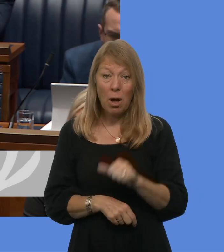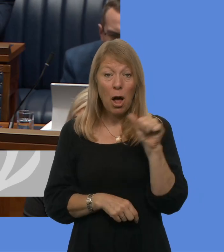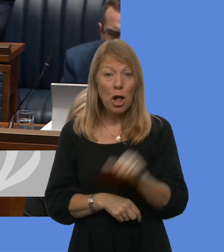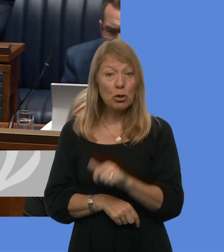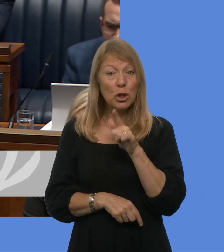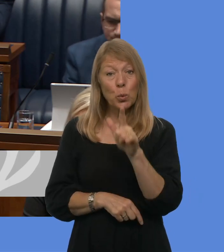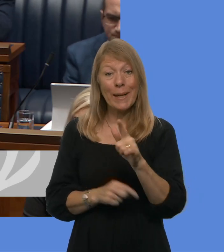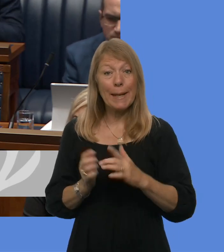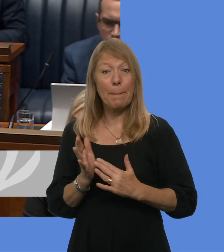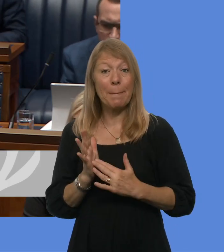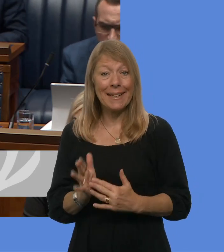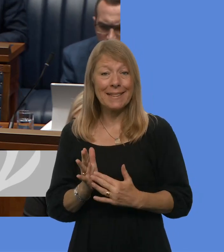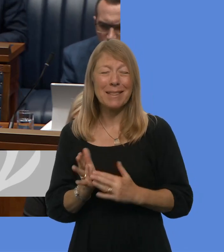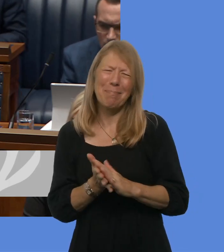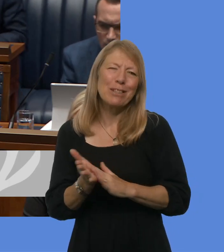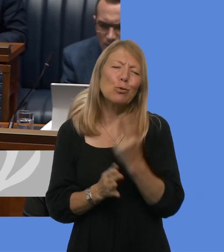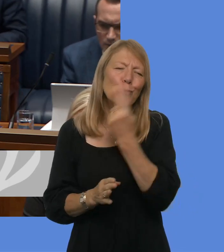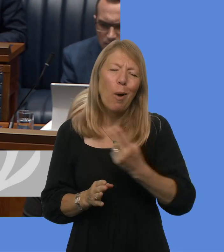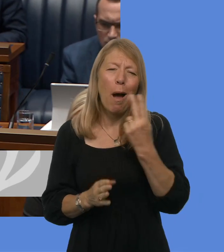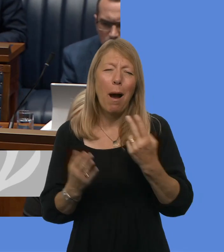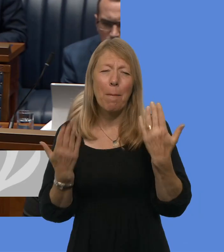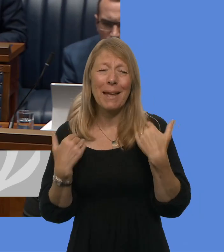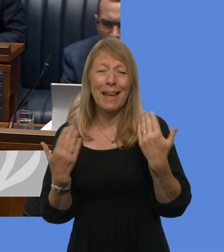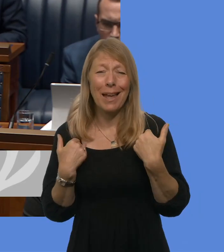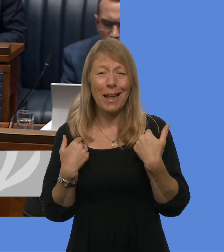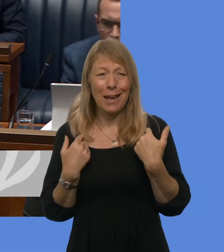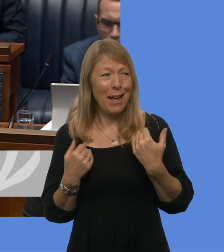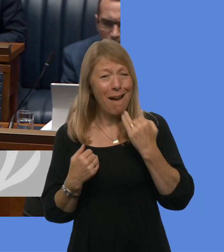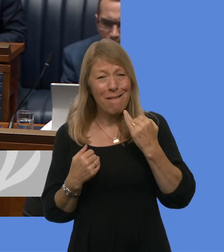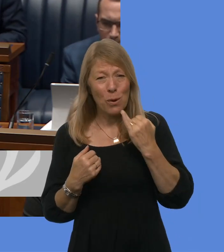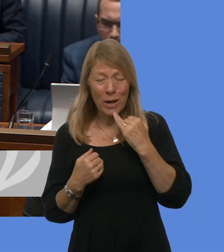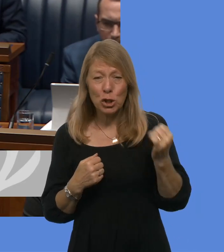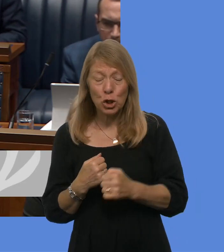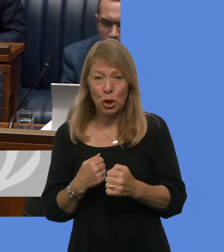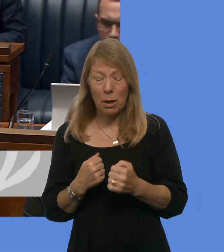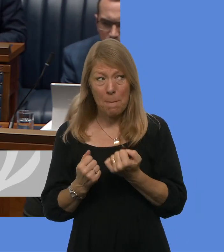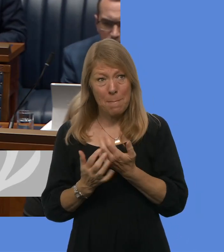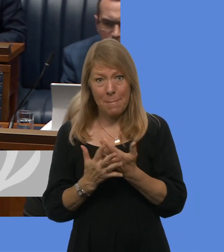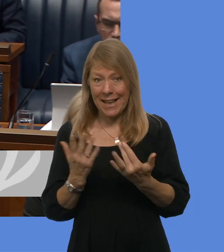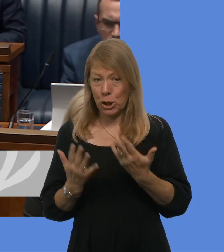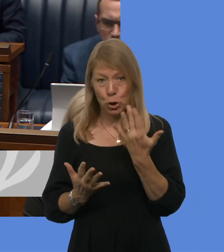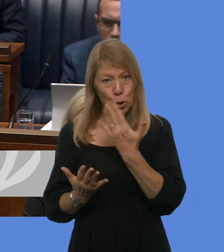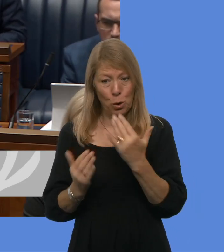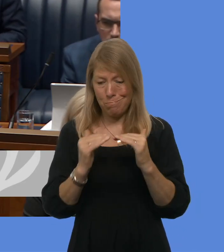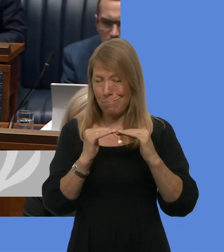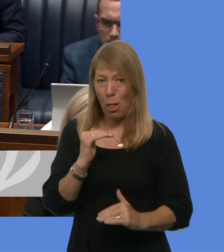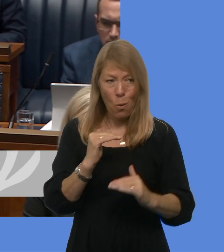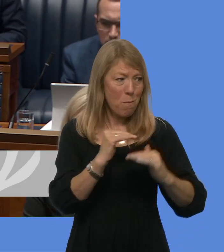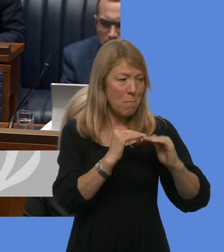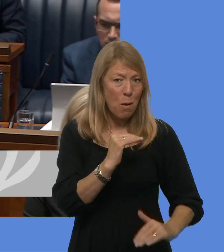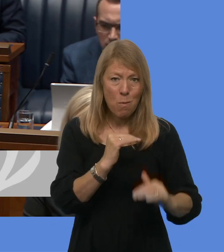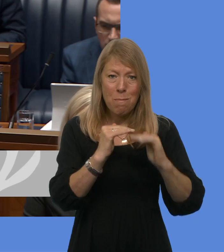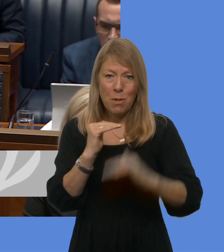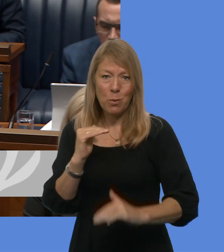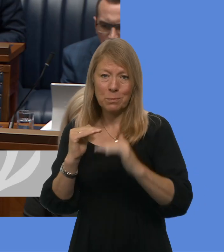in many examples, unfortunately, schools are not meeting the required 2 hours that we would want them to do. Part of the